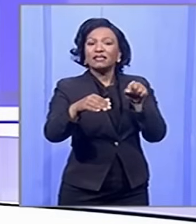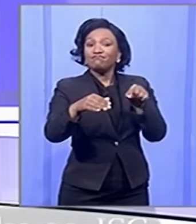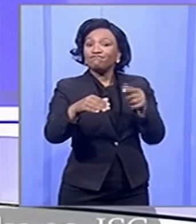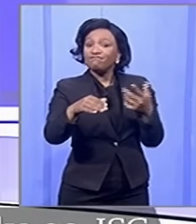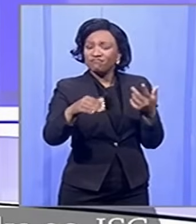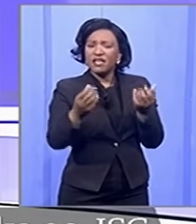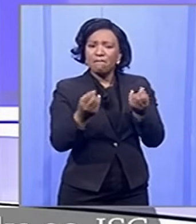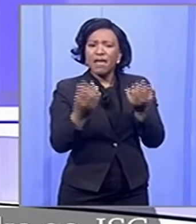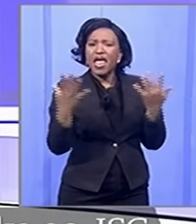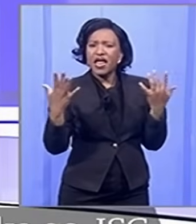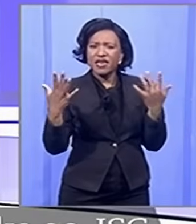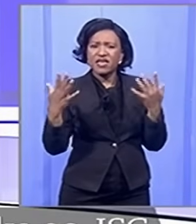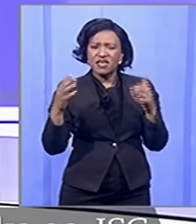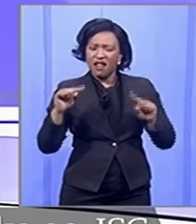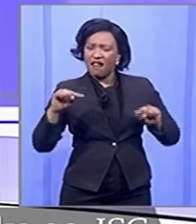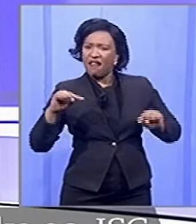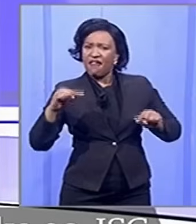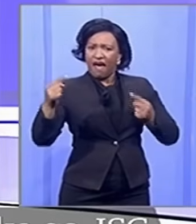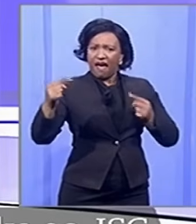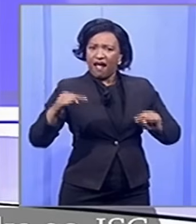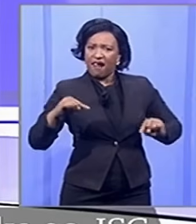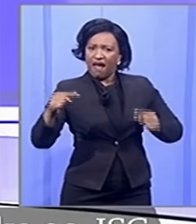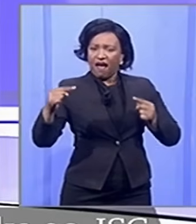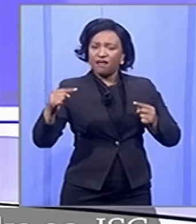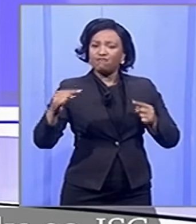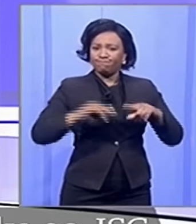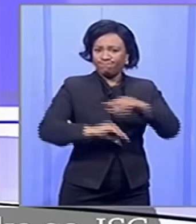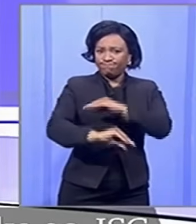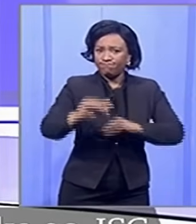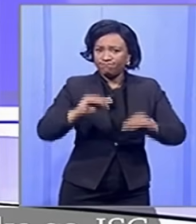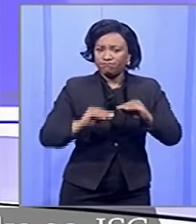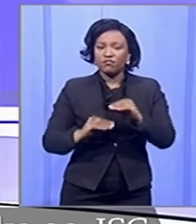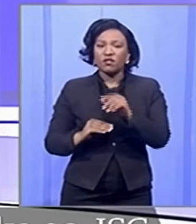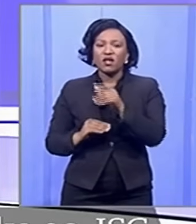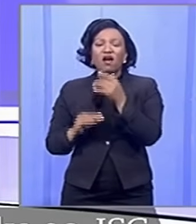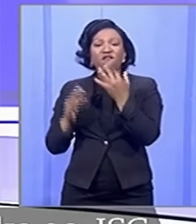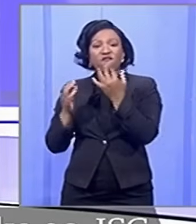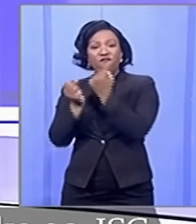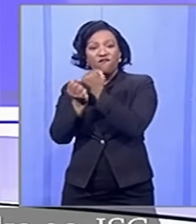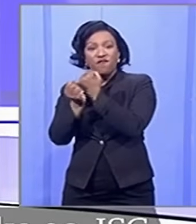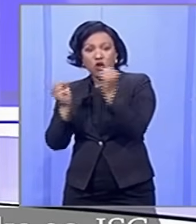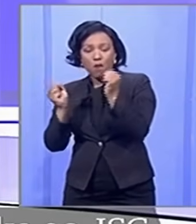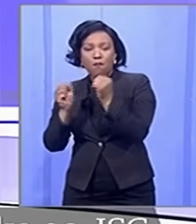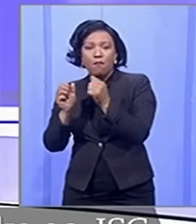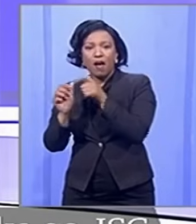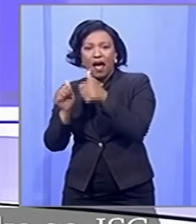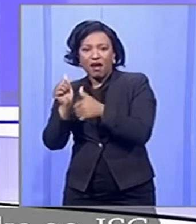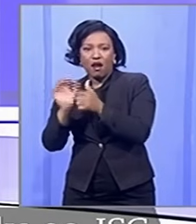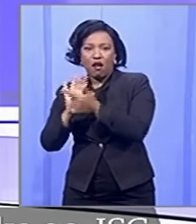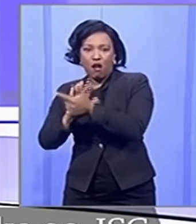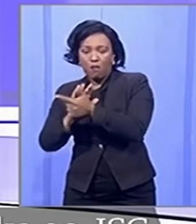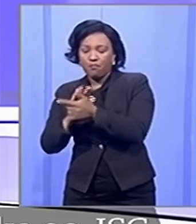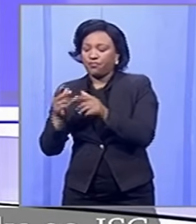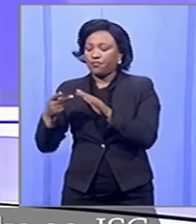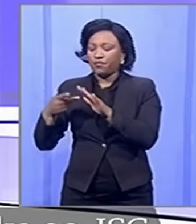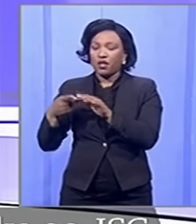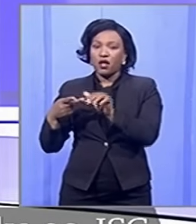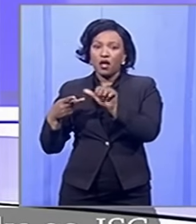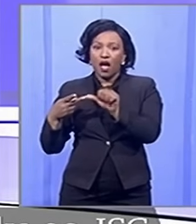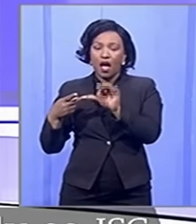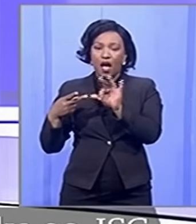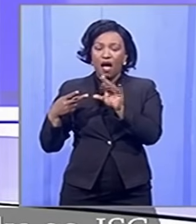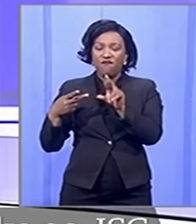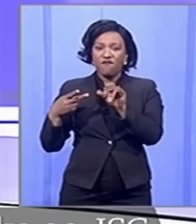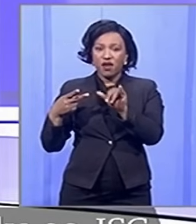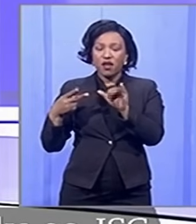go tsošitše ditabana tša go gana go fela. Freedom Under Law, AfriForum le DA di nyaka